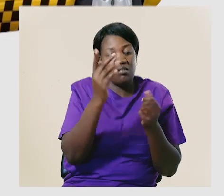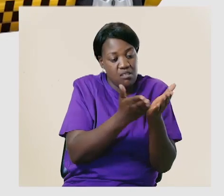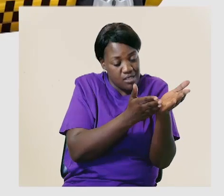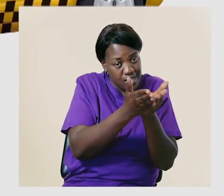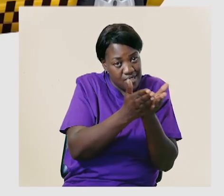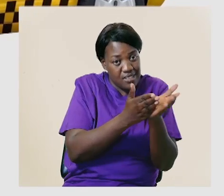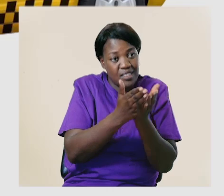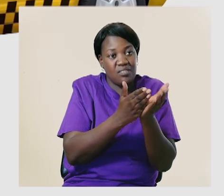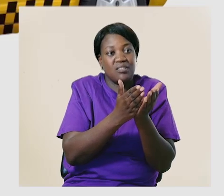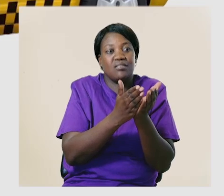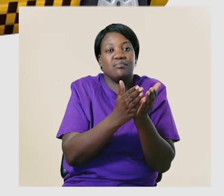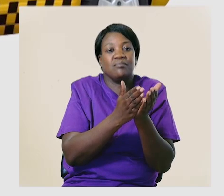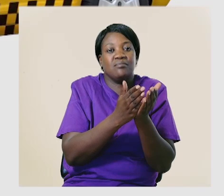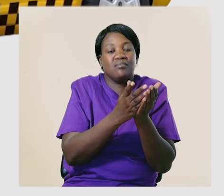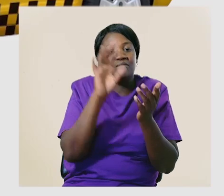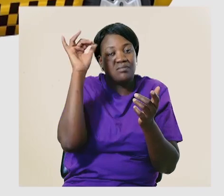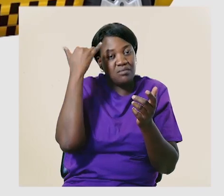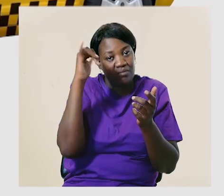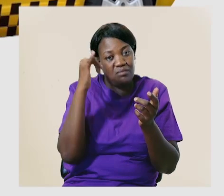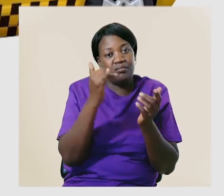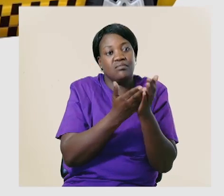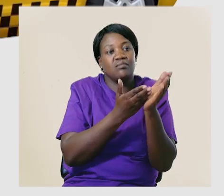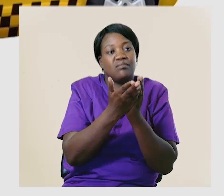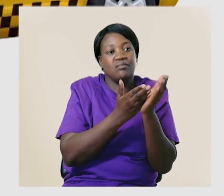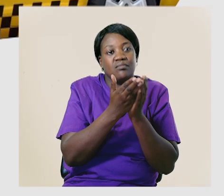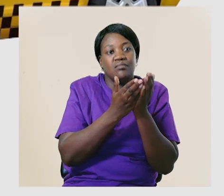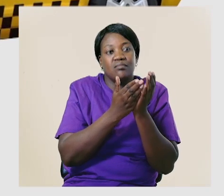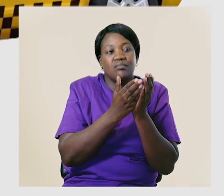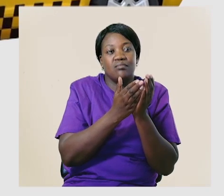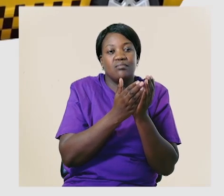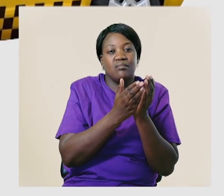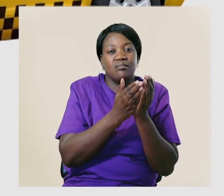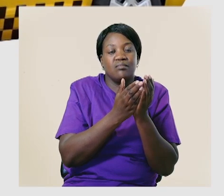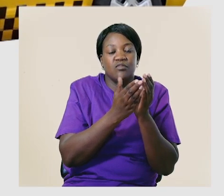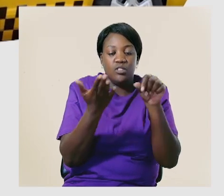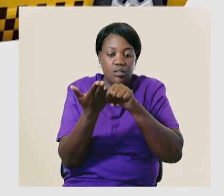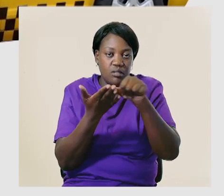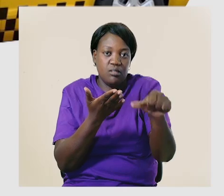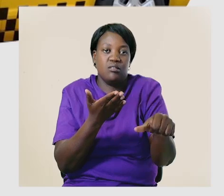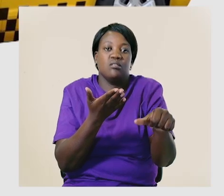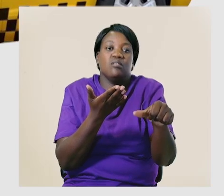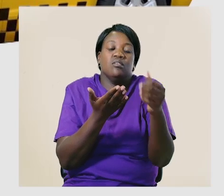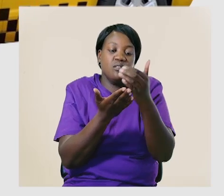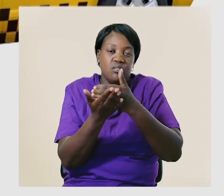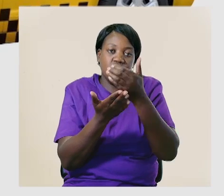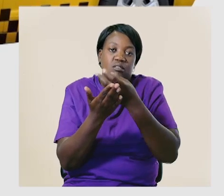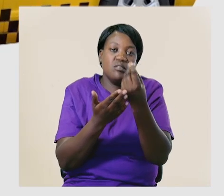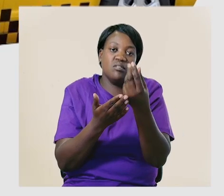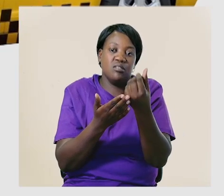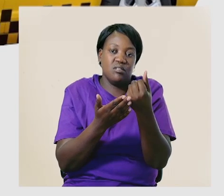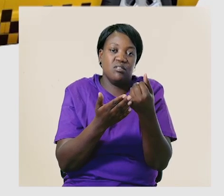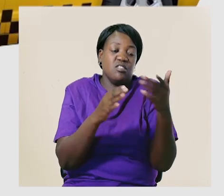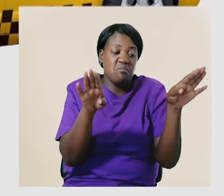service, a taxi service. And for this, you are paid money. Your car has